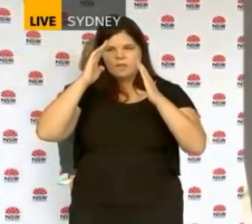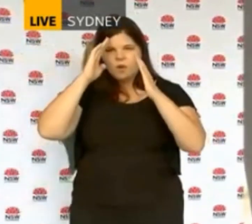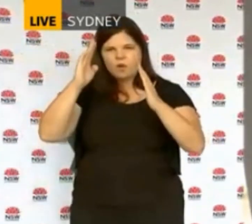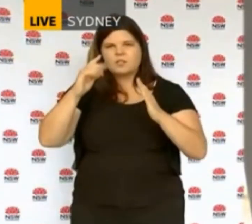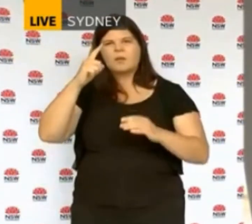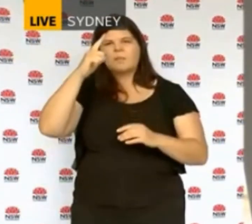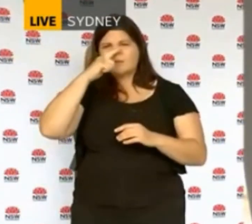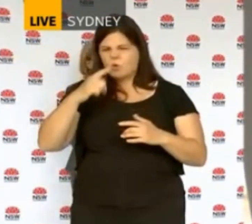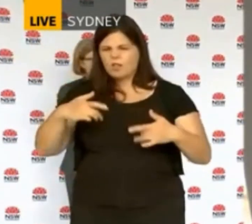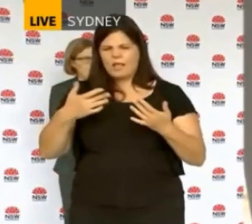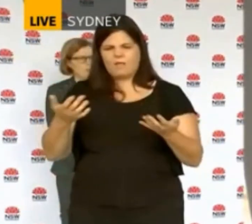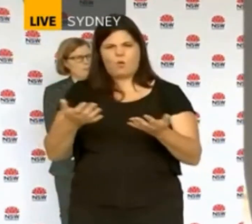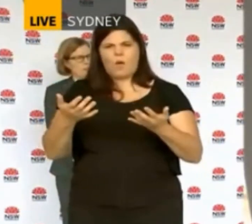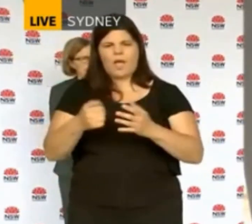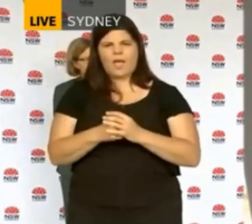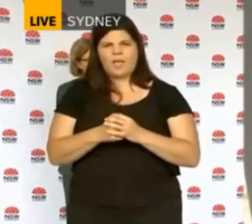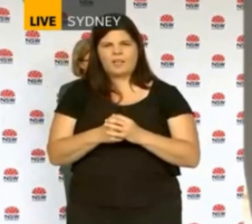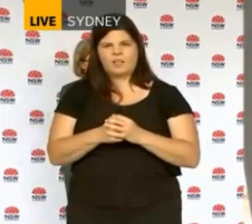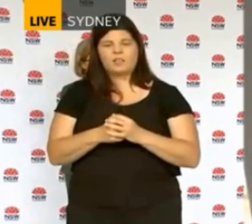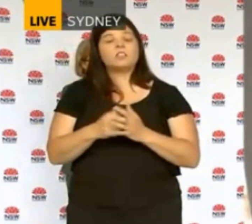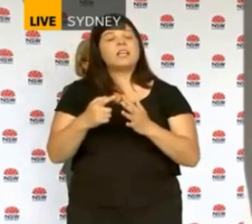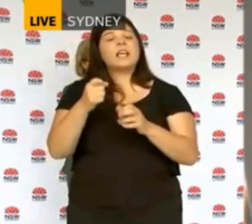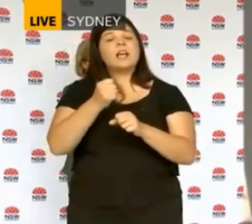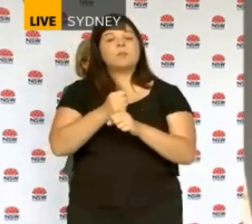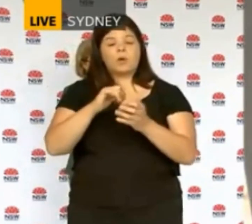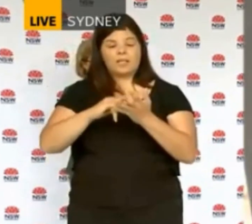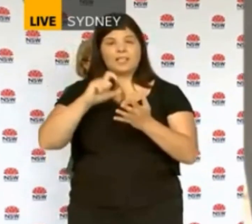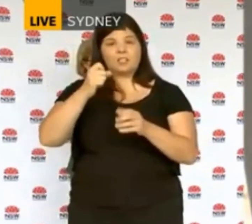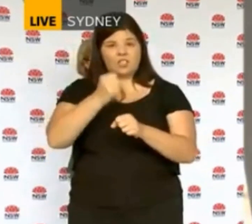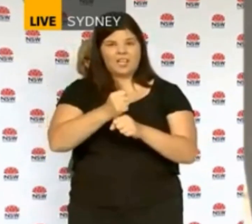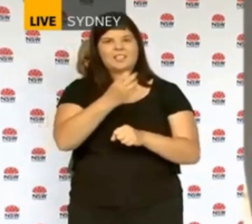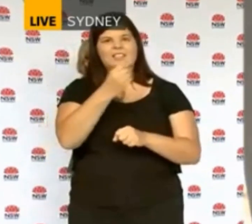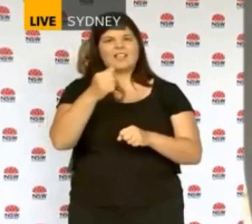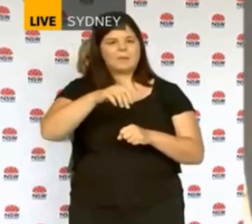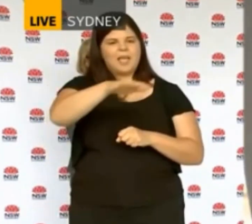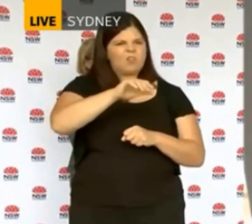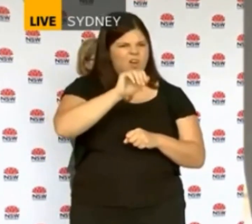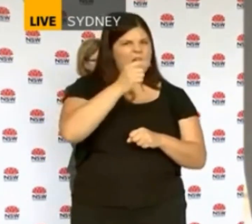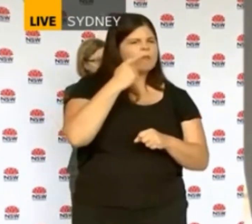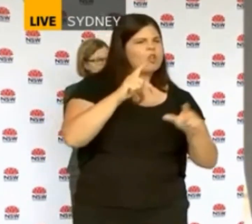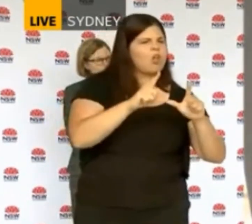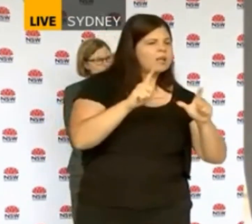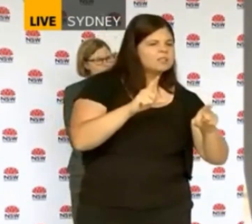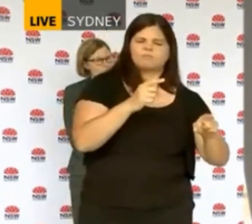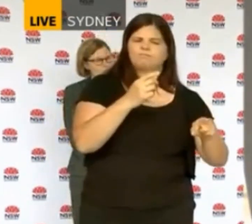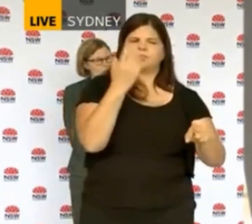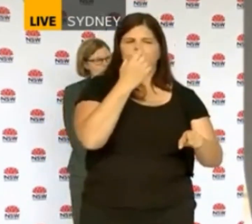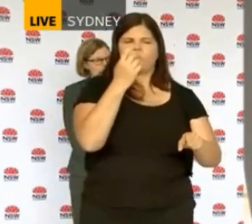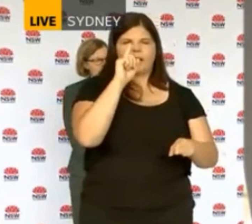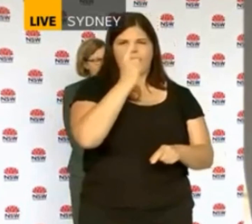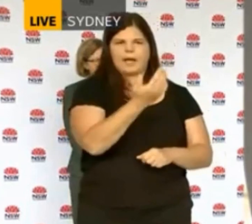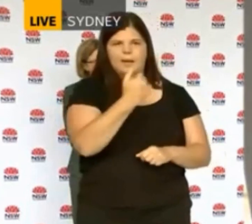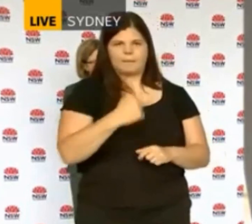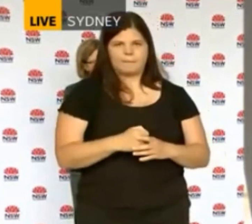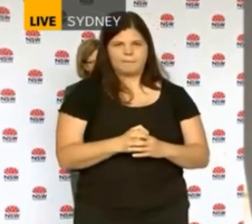people's postcodes and what it says on their licence. Yesterday at the SCG, certain suburbs weren't allowed. Today from Queensland, certain suburbs aren't